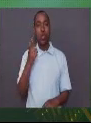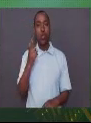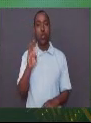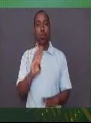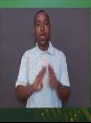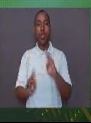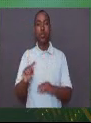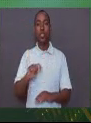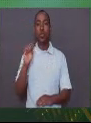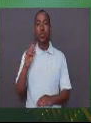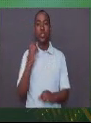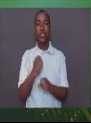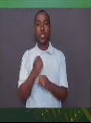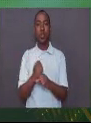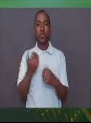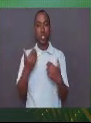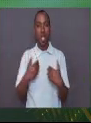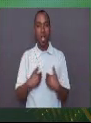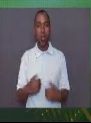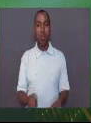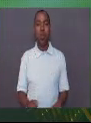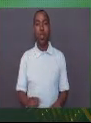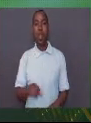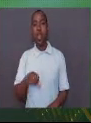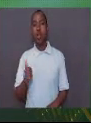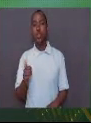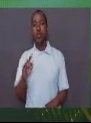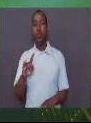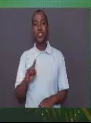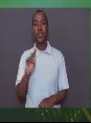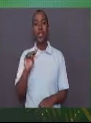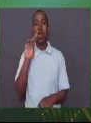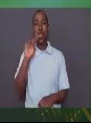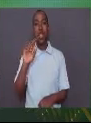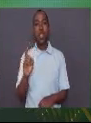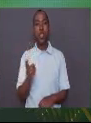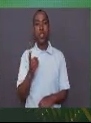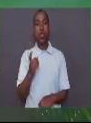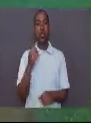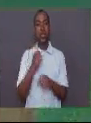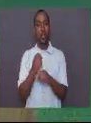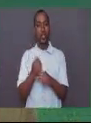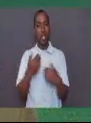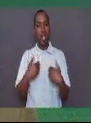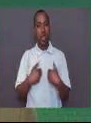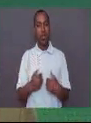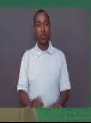of biotechnology and also modern applications.